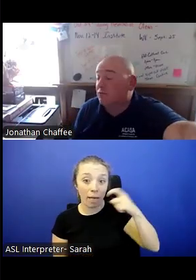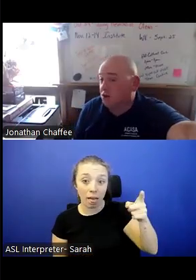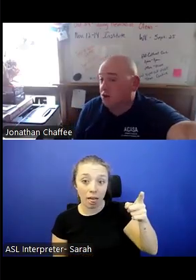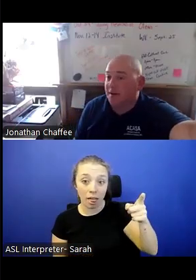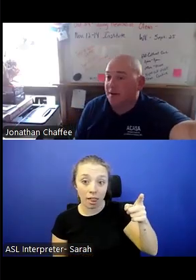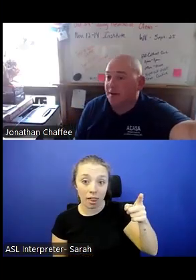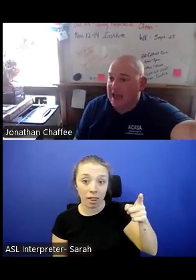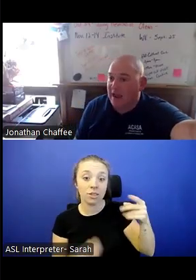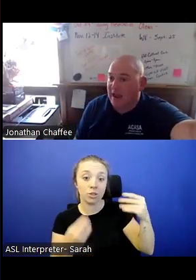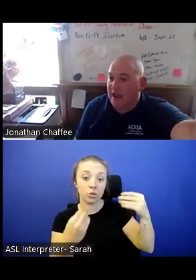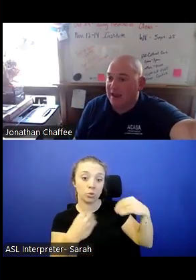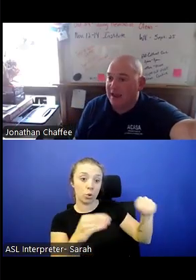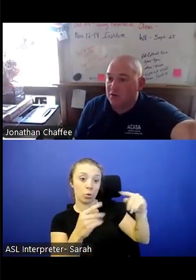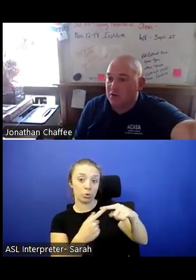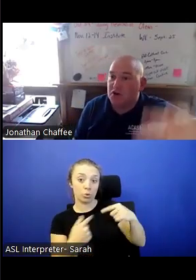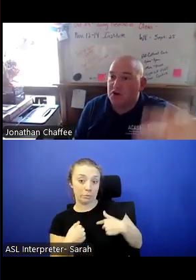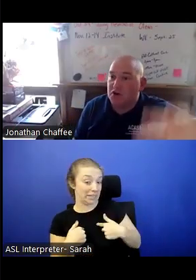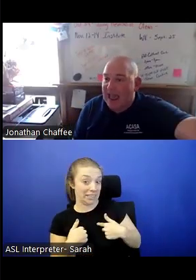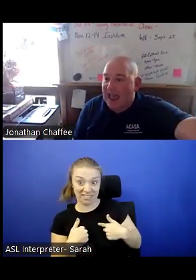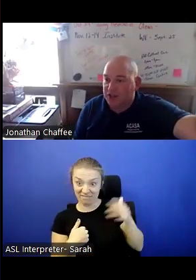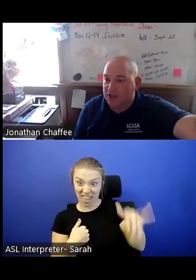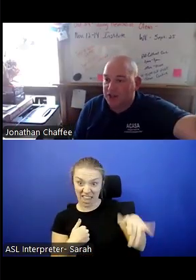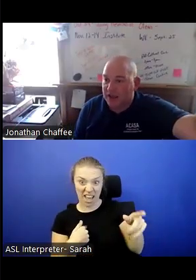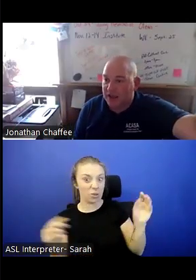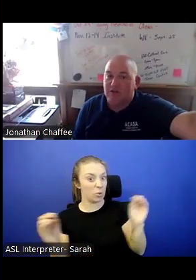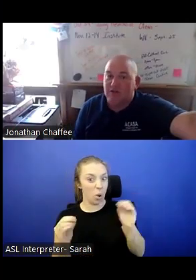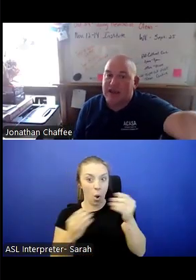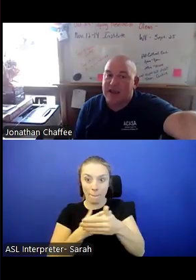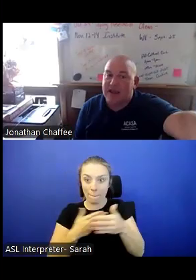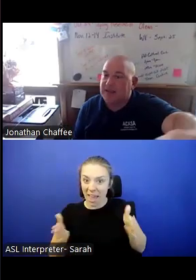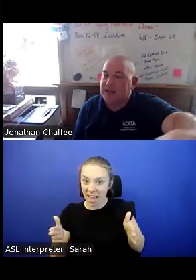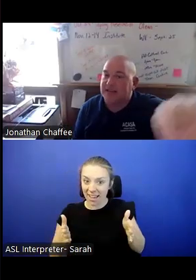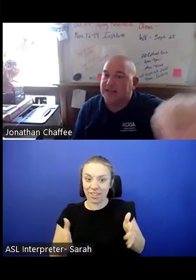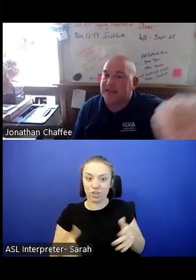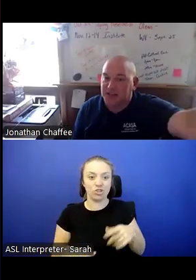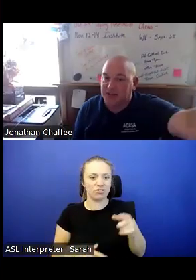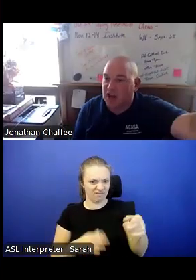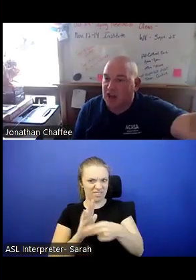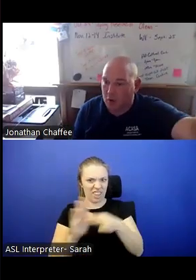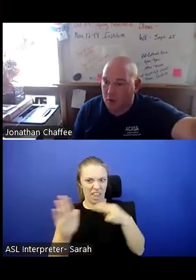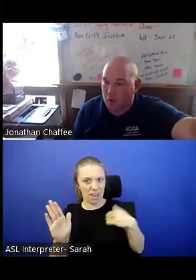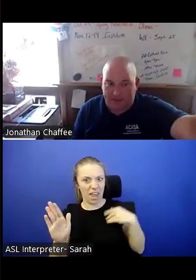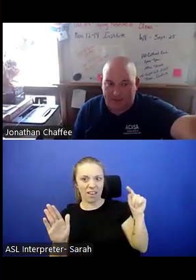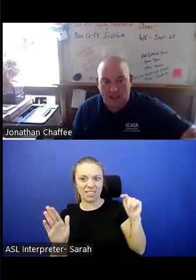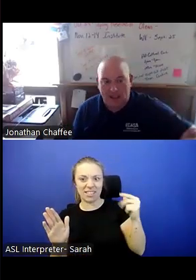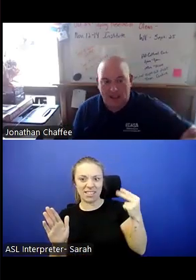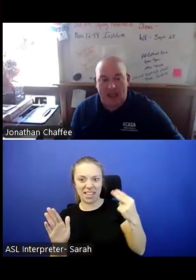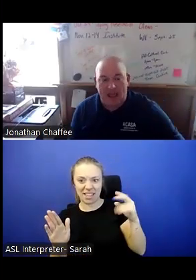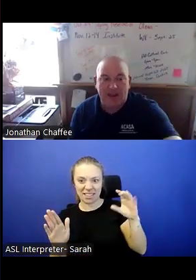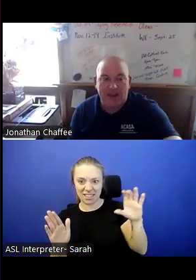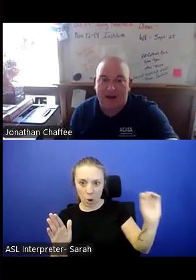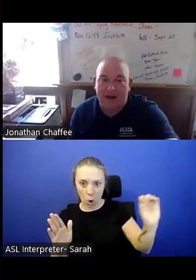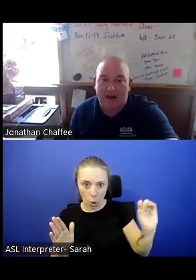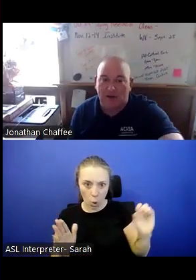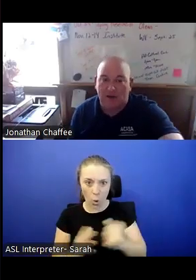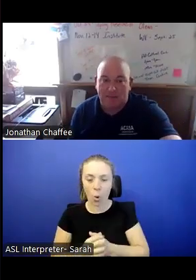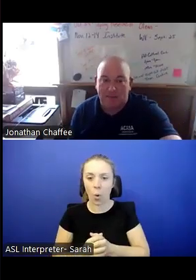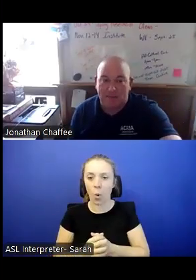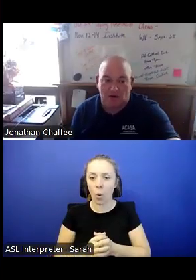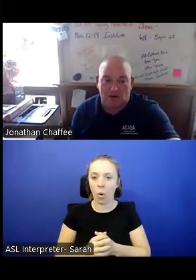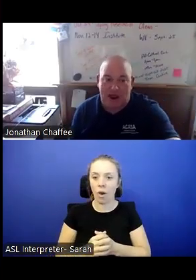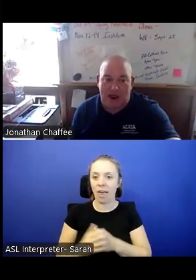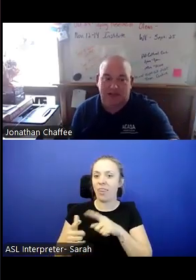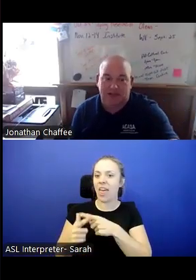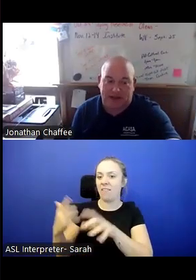was sold to me that way. There was no packaging, and it was labeled as having THCO in it. And then you have all these mixture